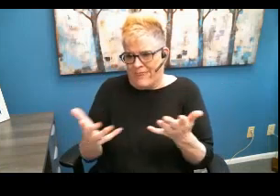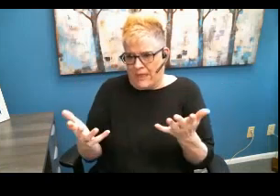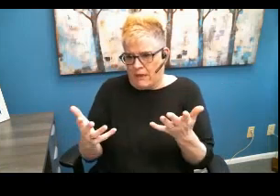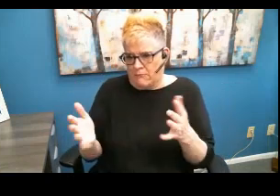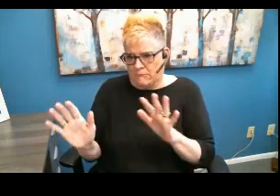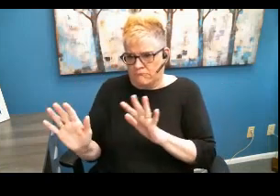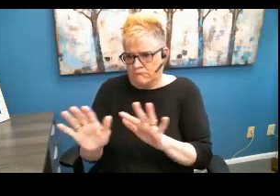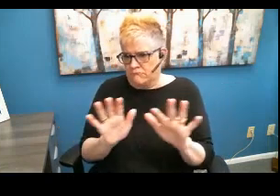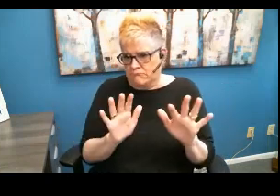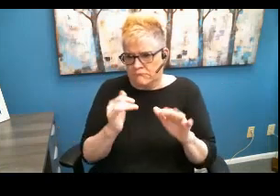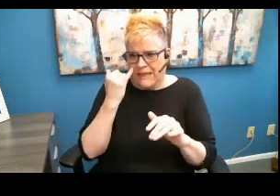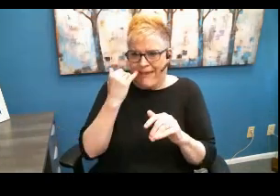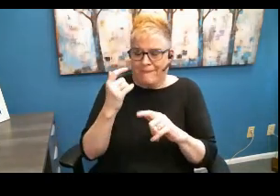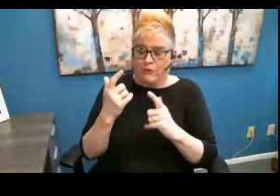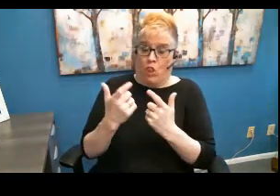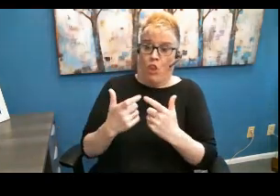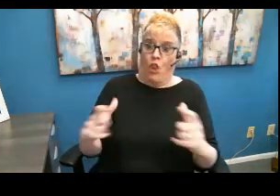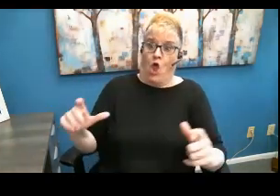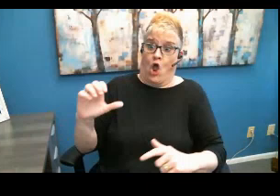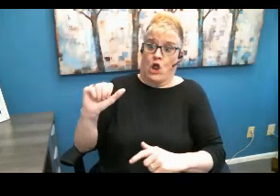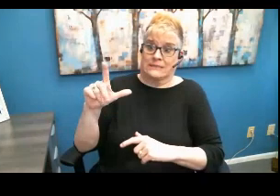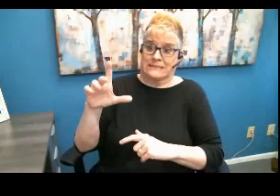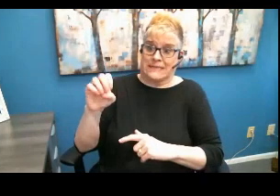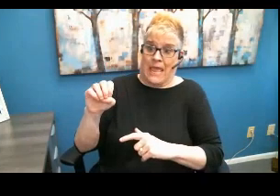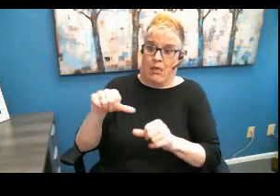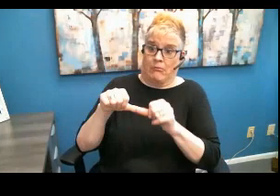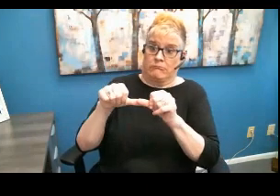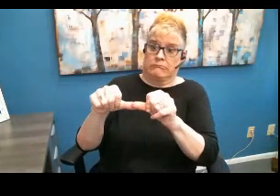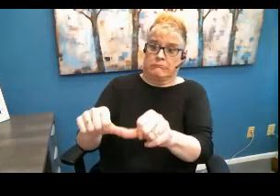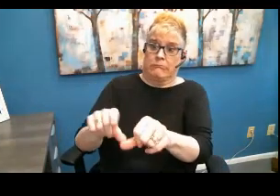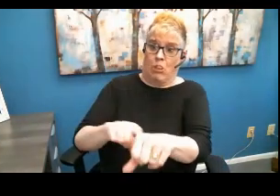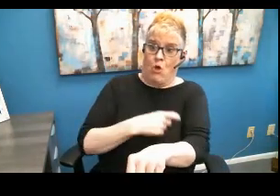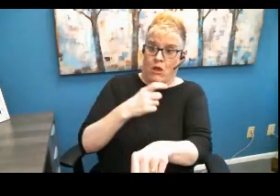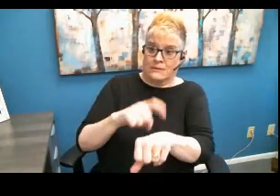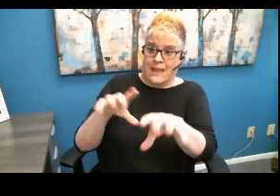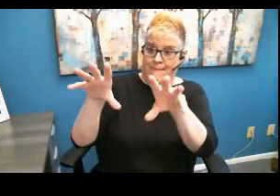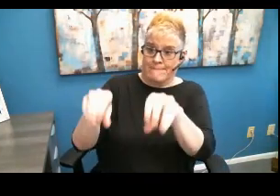if we had a large scale prolonged natural gas outage.